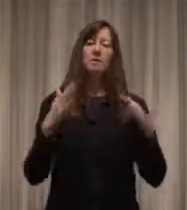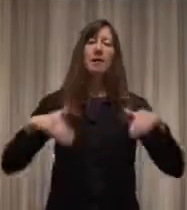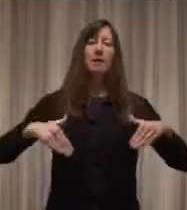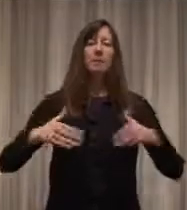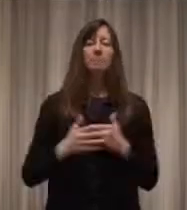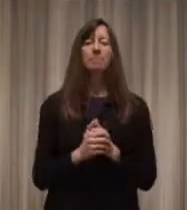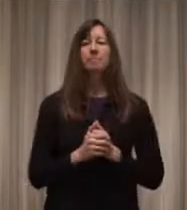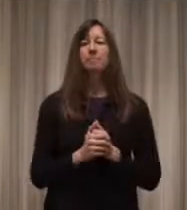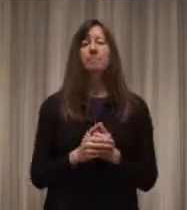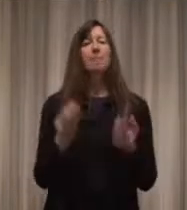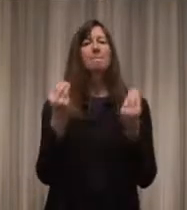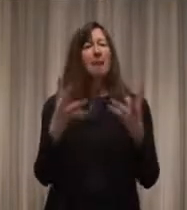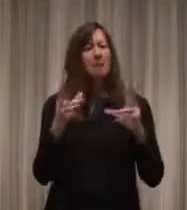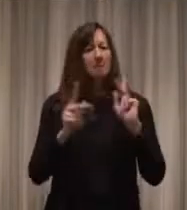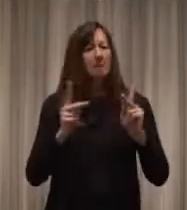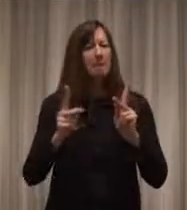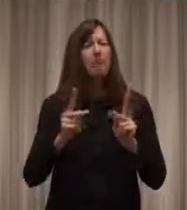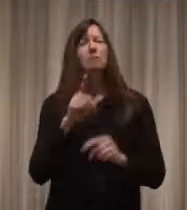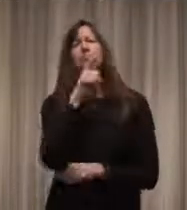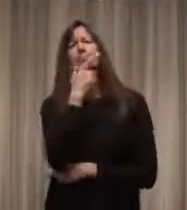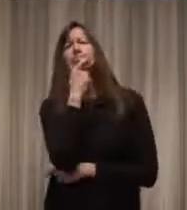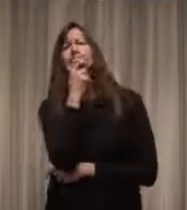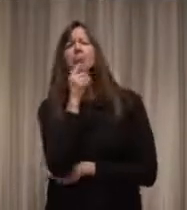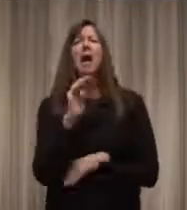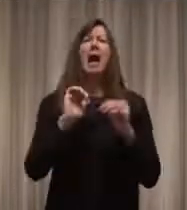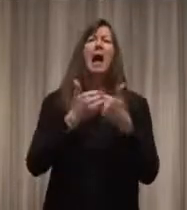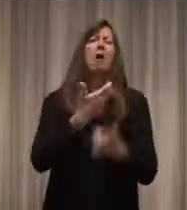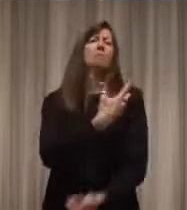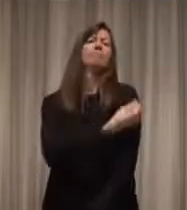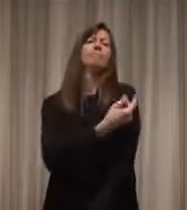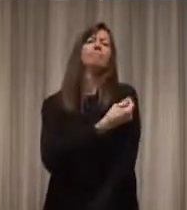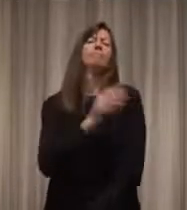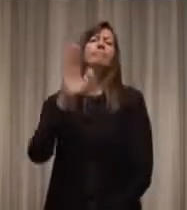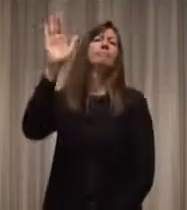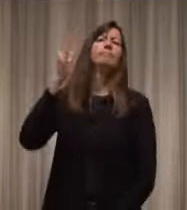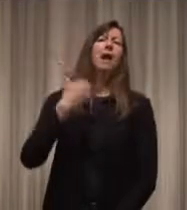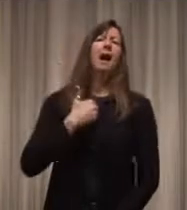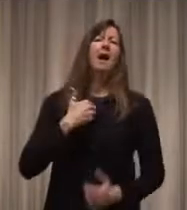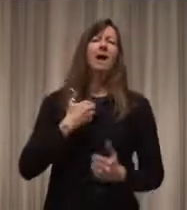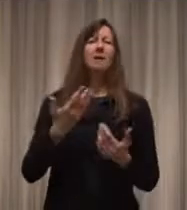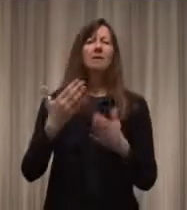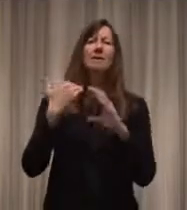how do I get vaccines? I want to just actually read